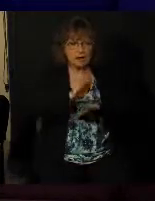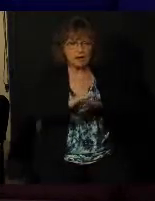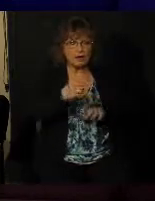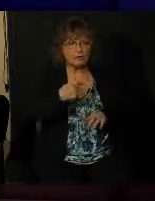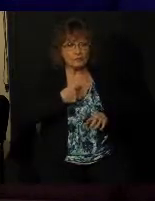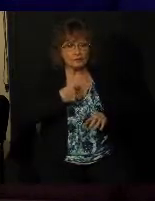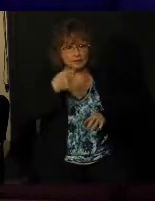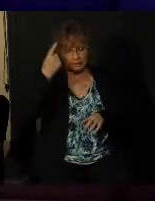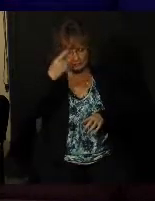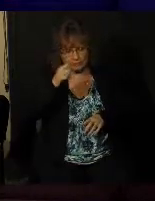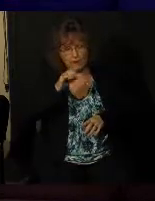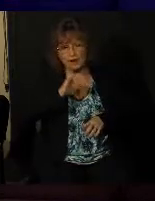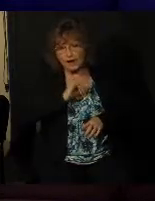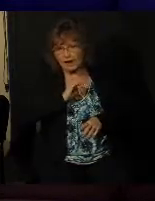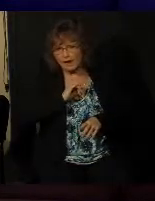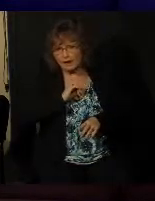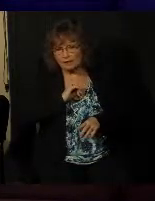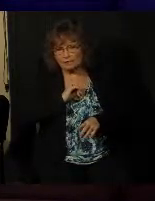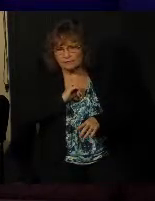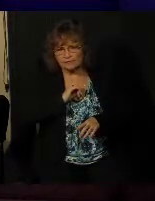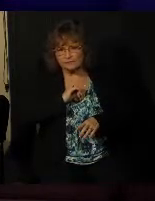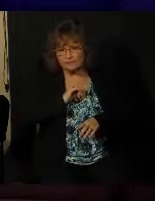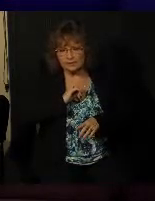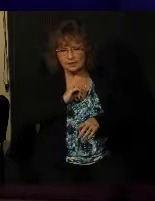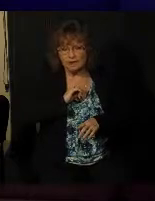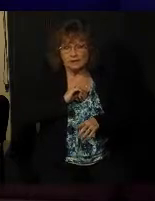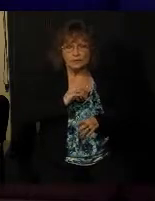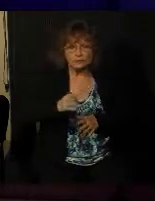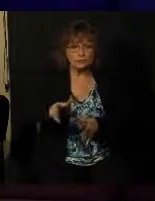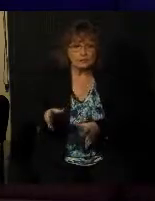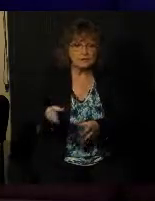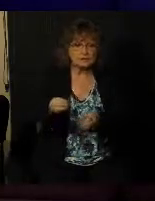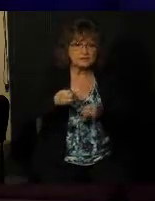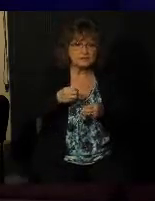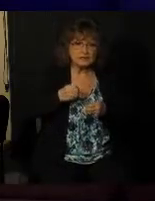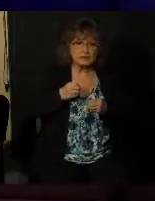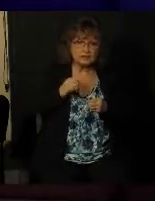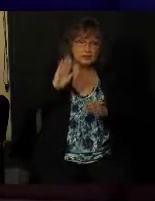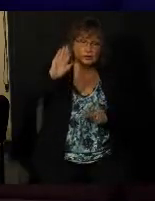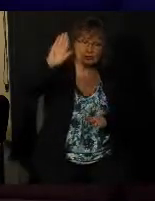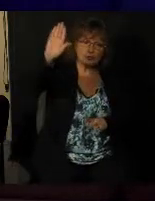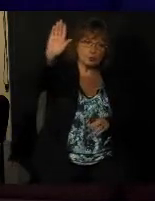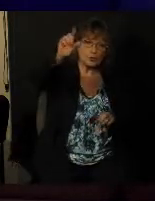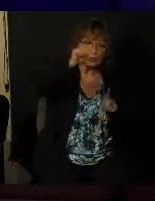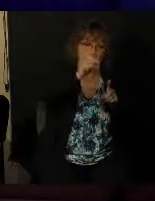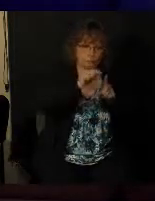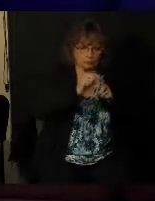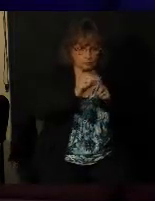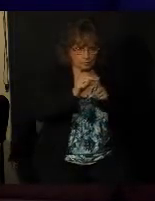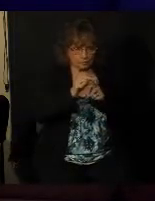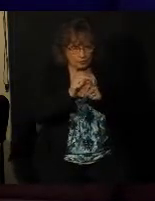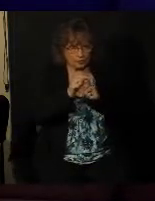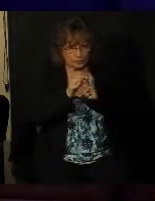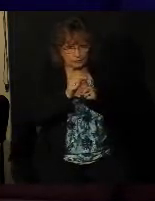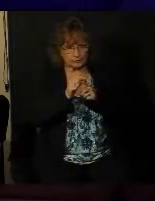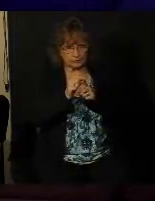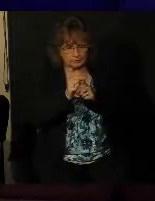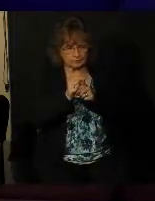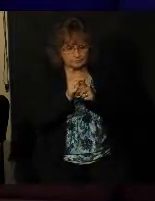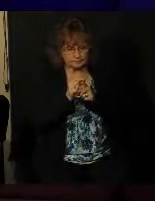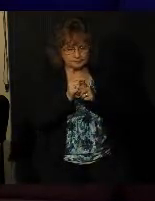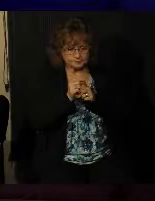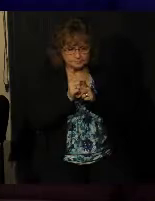For I have ungratefully received thy benefits, little improved my privileges, made light of my spiritual